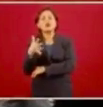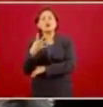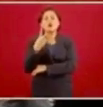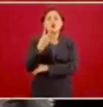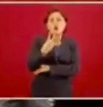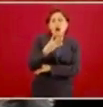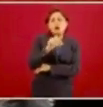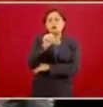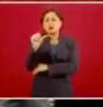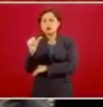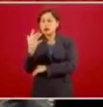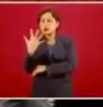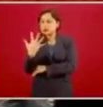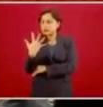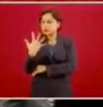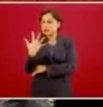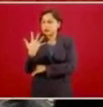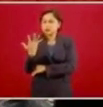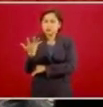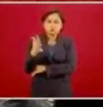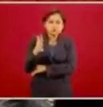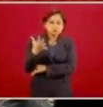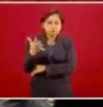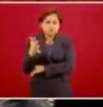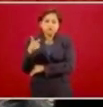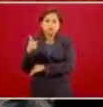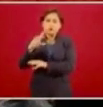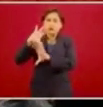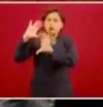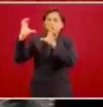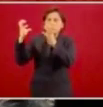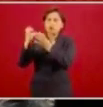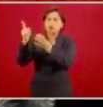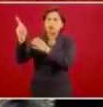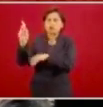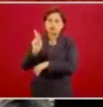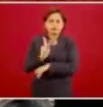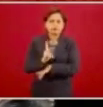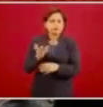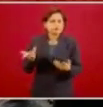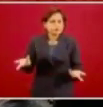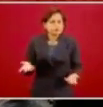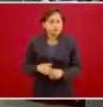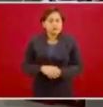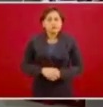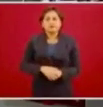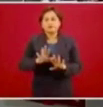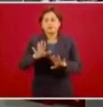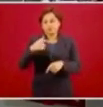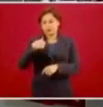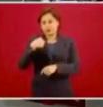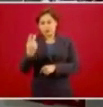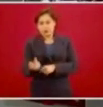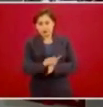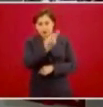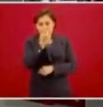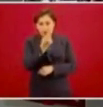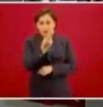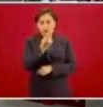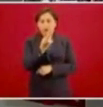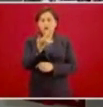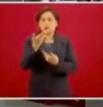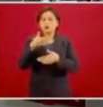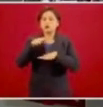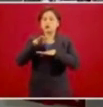an average lethality that will vary between 4 or 5%, which is the actual